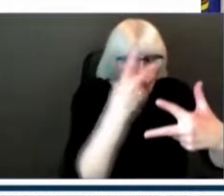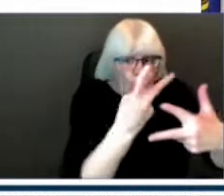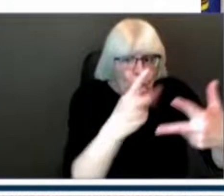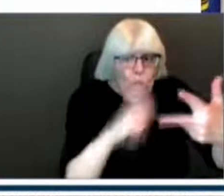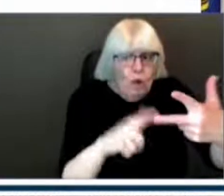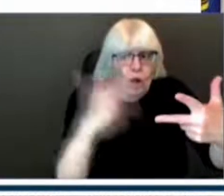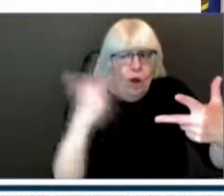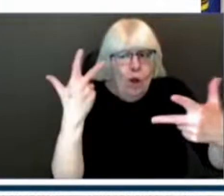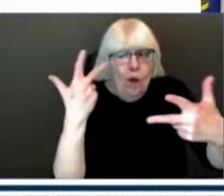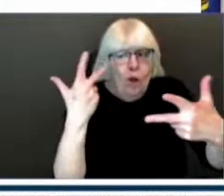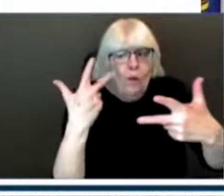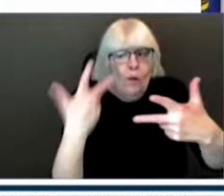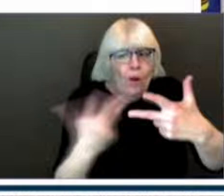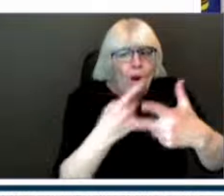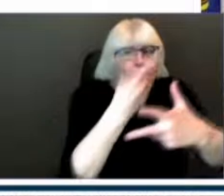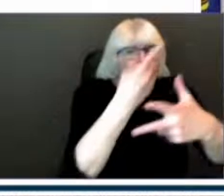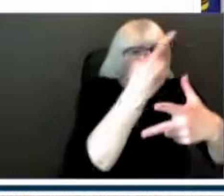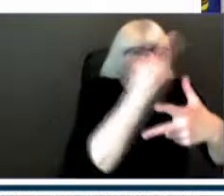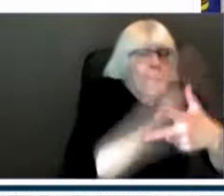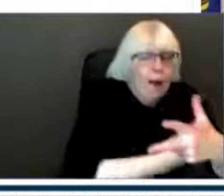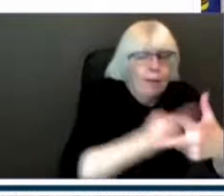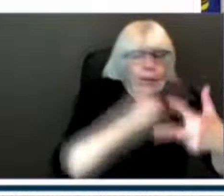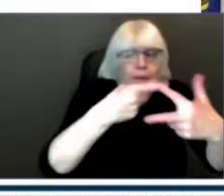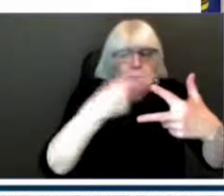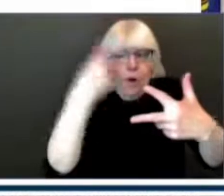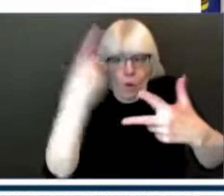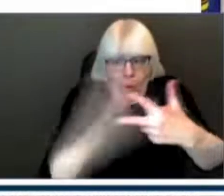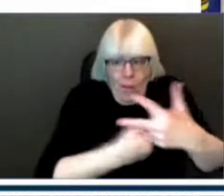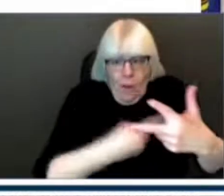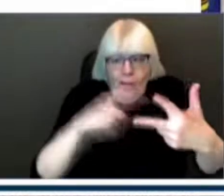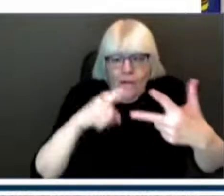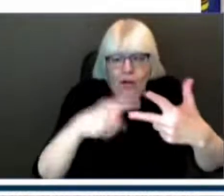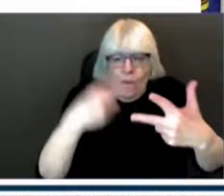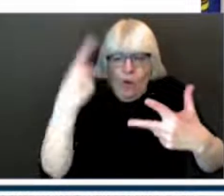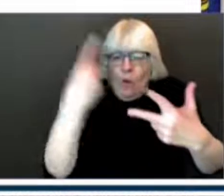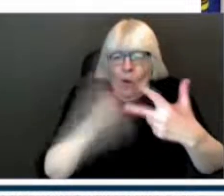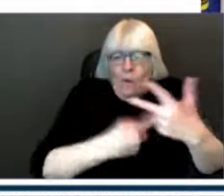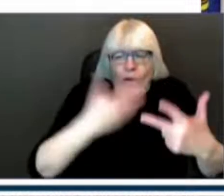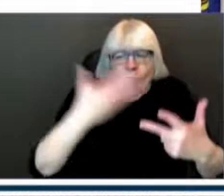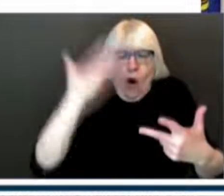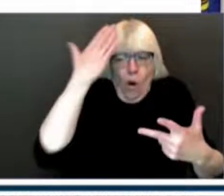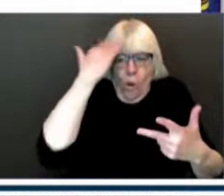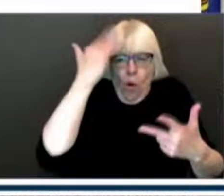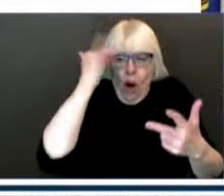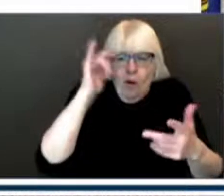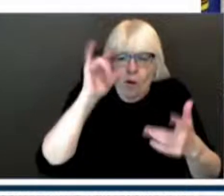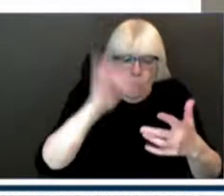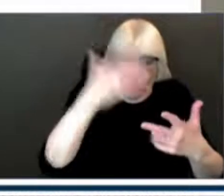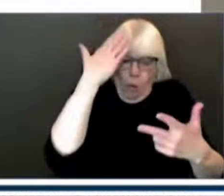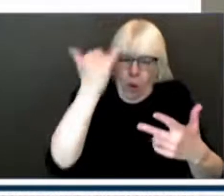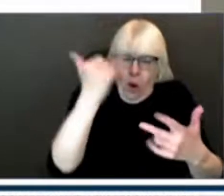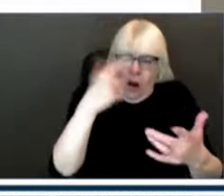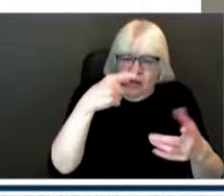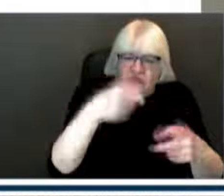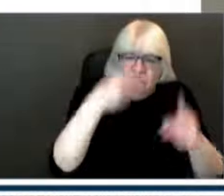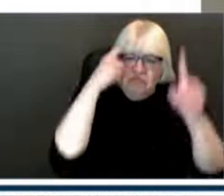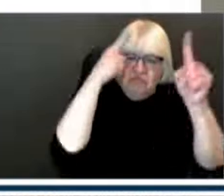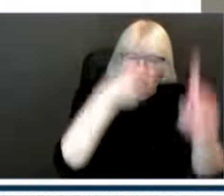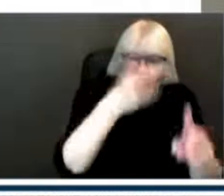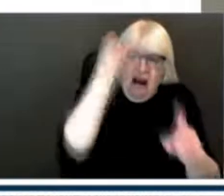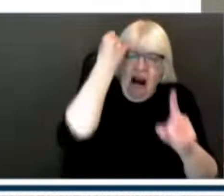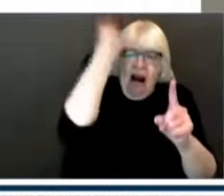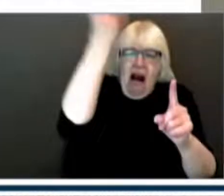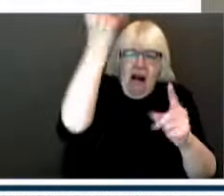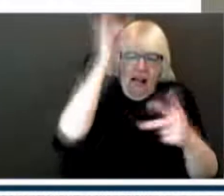actually go faster than that if the epidemiology warrants it? So absolutely, we will always look at our epidemiology,